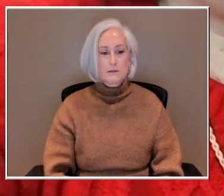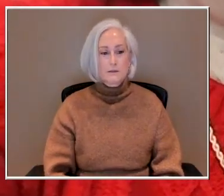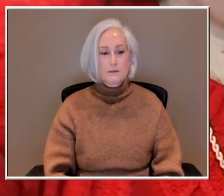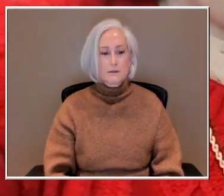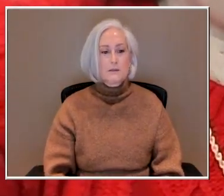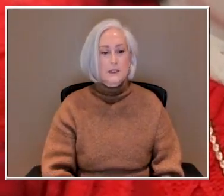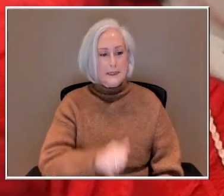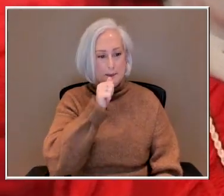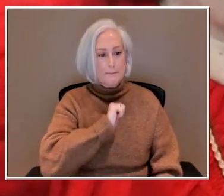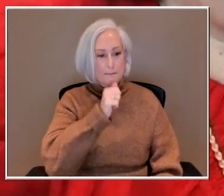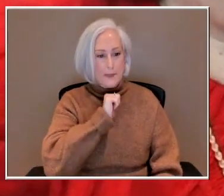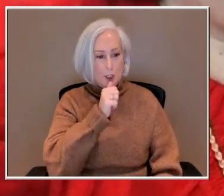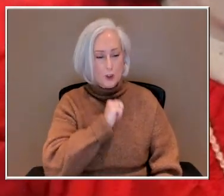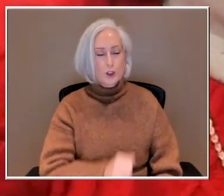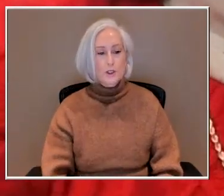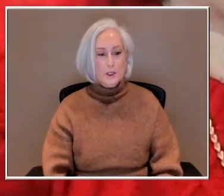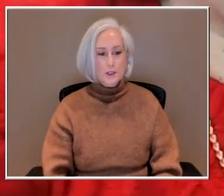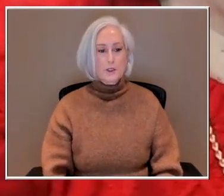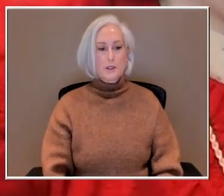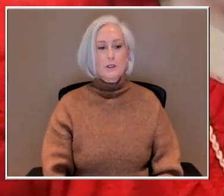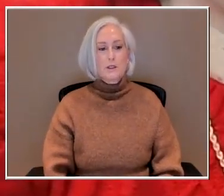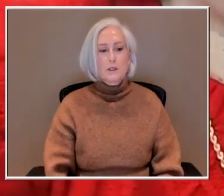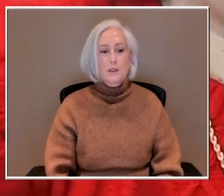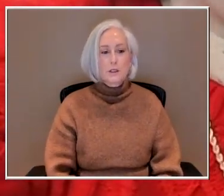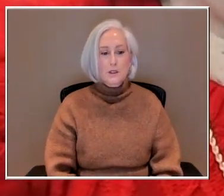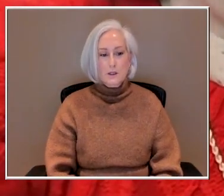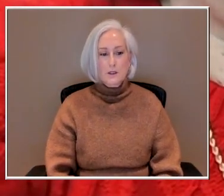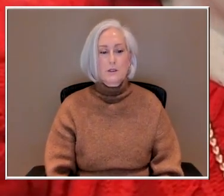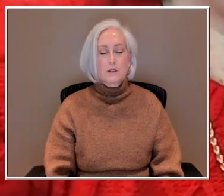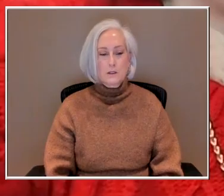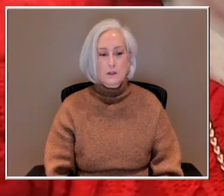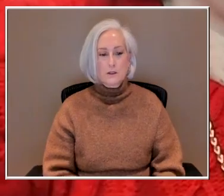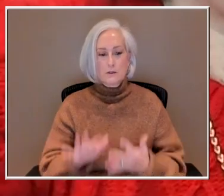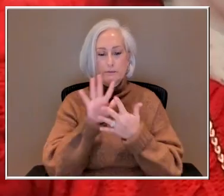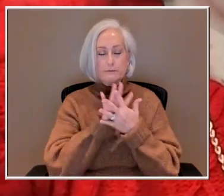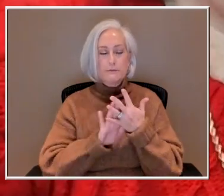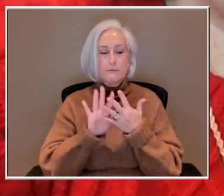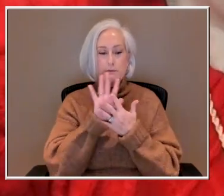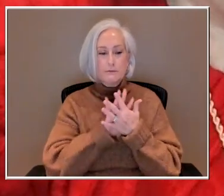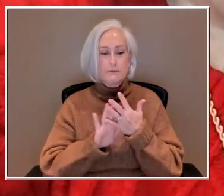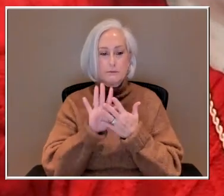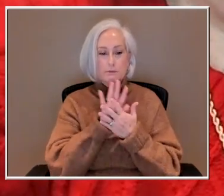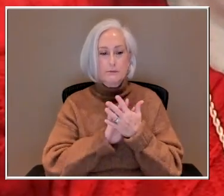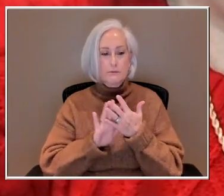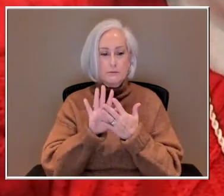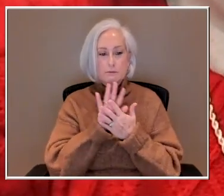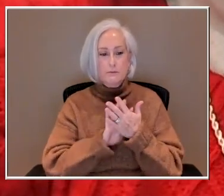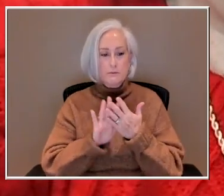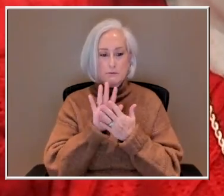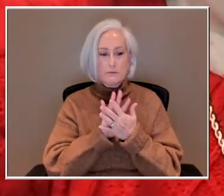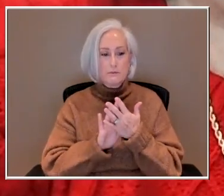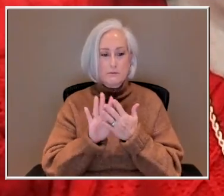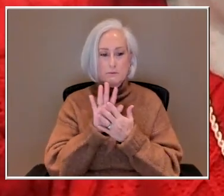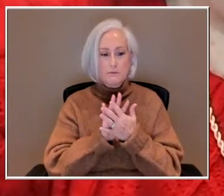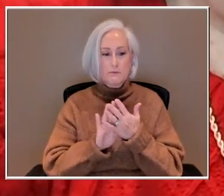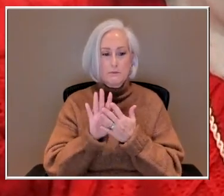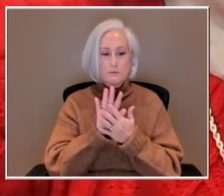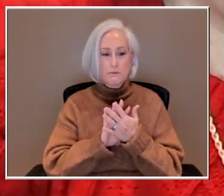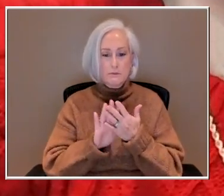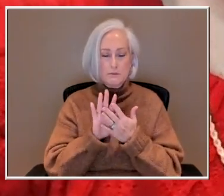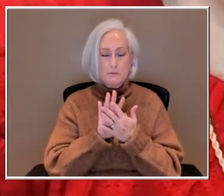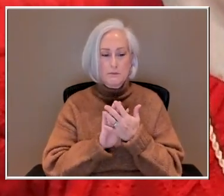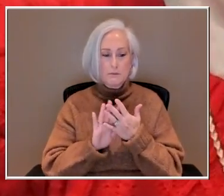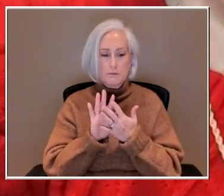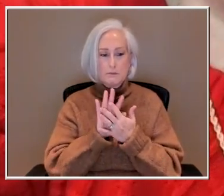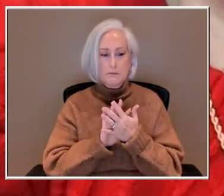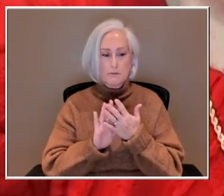Patience. John was talking about how we would have meltdowns every now and then when he wanted to do something that he at that time couldn't do, wanted to go back to being the